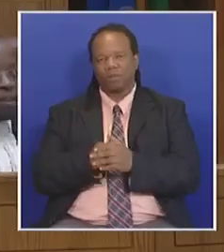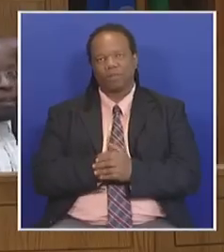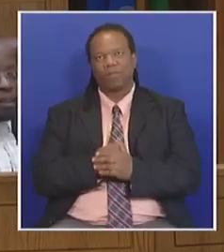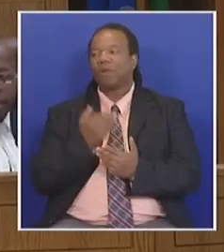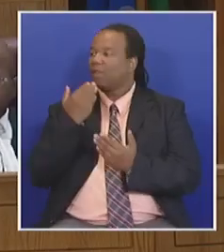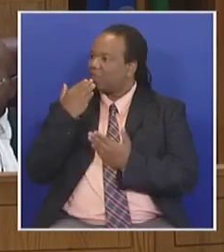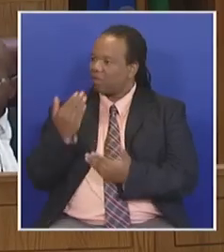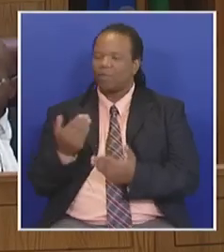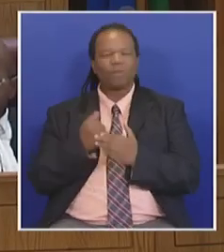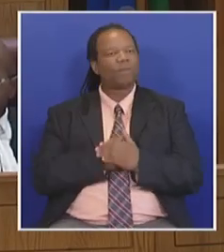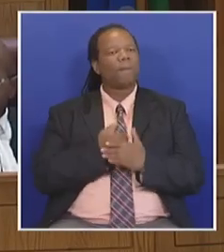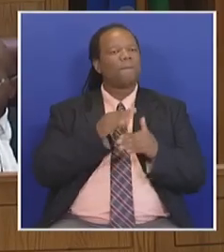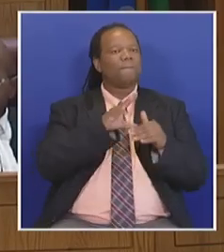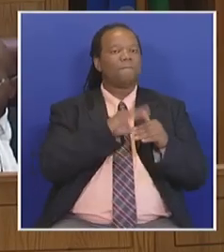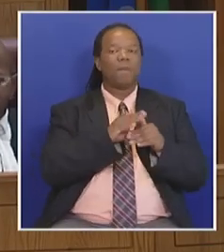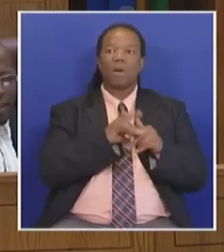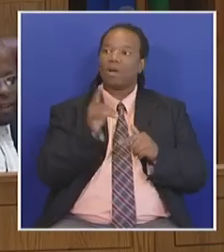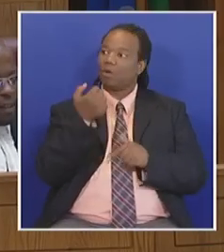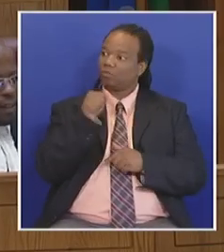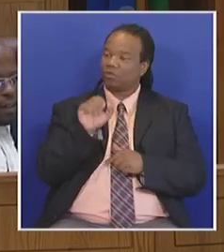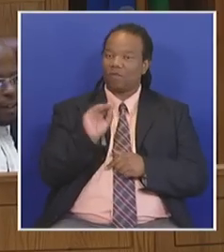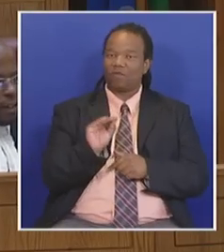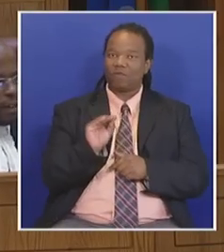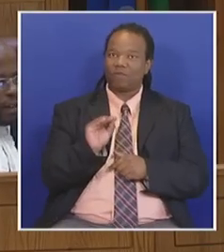Honorable members, there is no objection